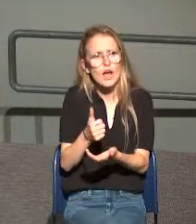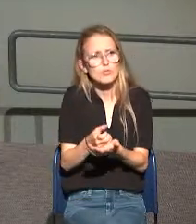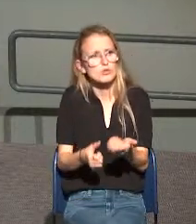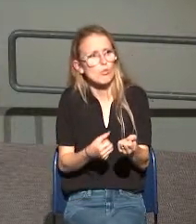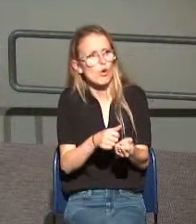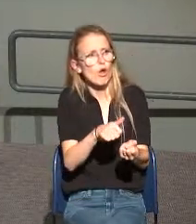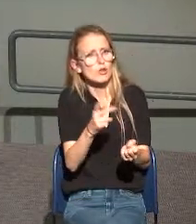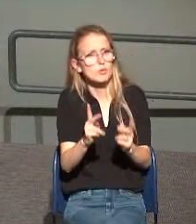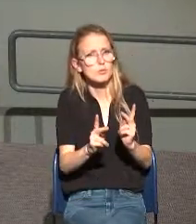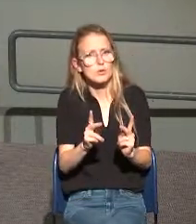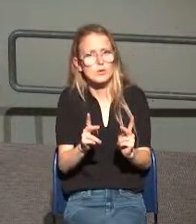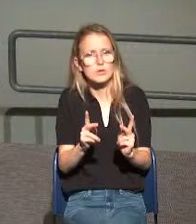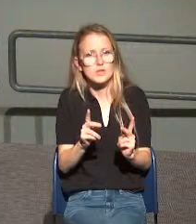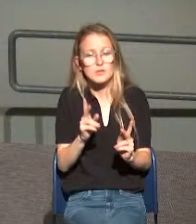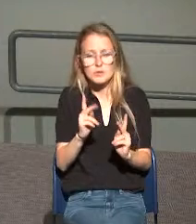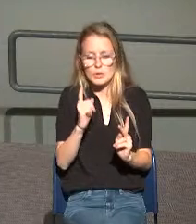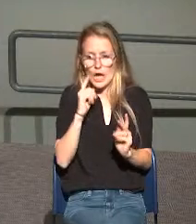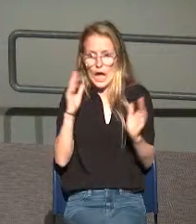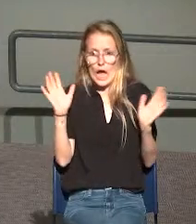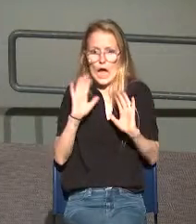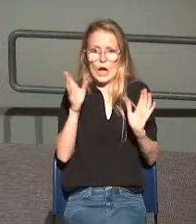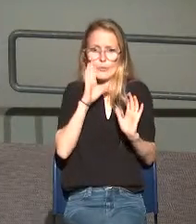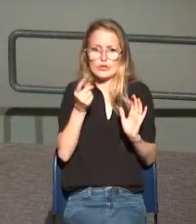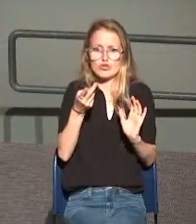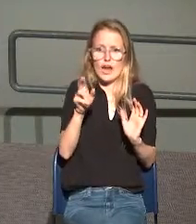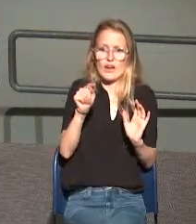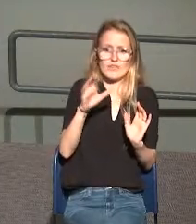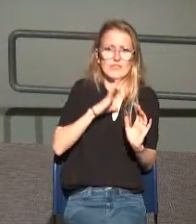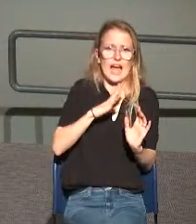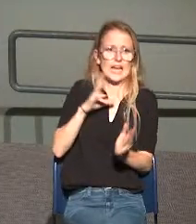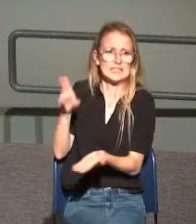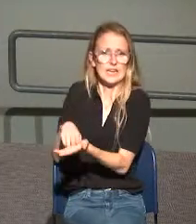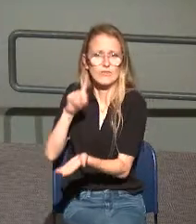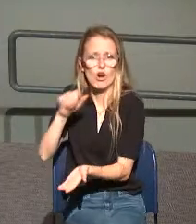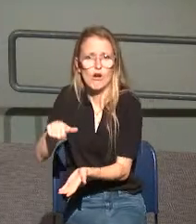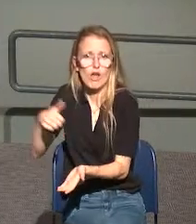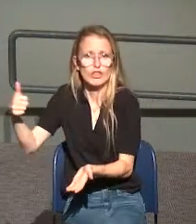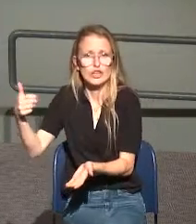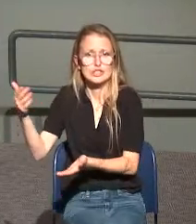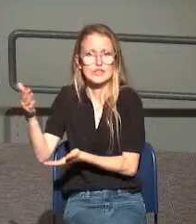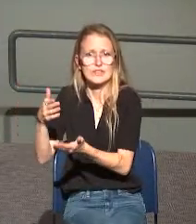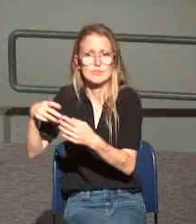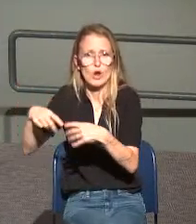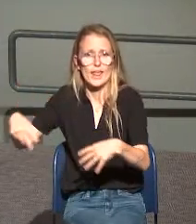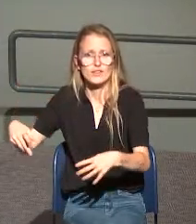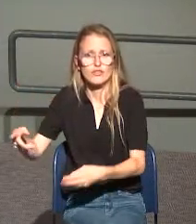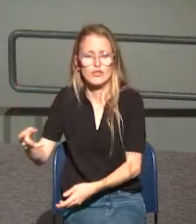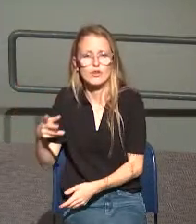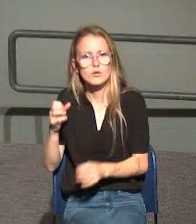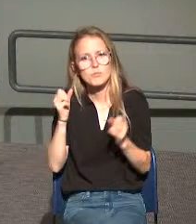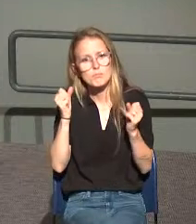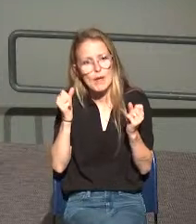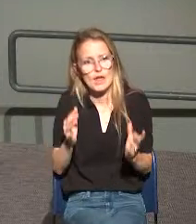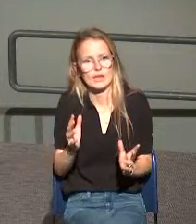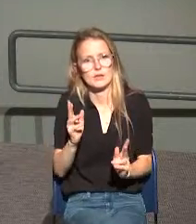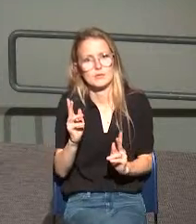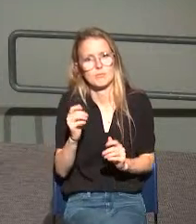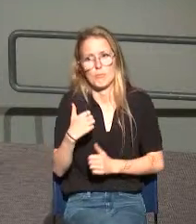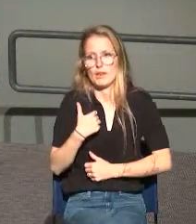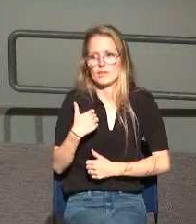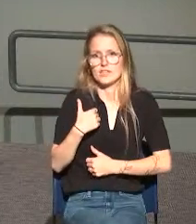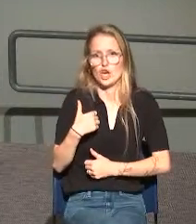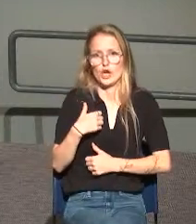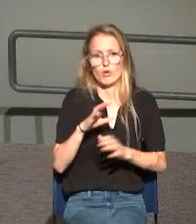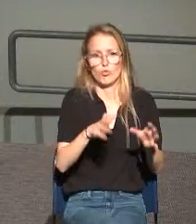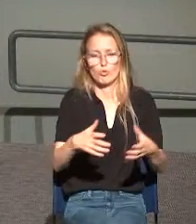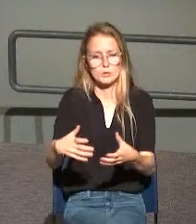I'm about to get drafted. I think I'll go join the Air Force or the Navy. And so all of the services were very nervous about the impact that was going to have. Military